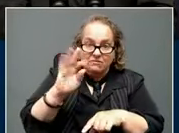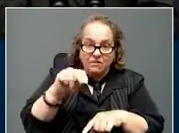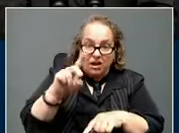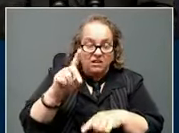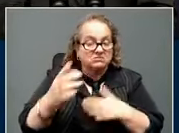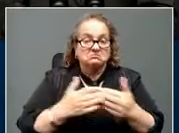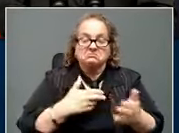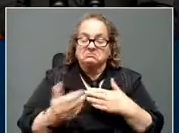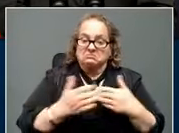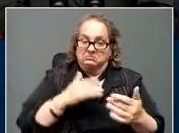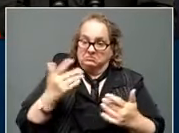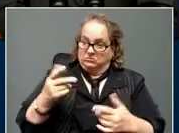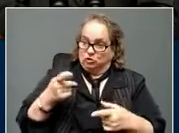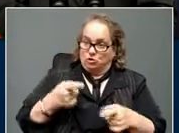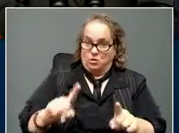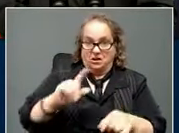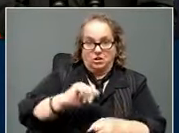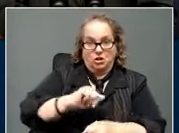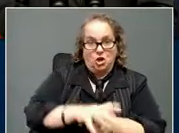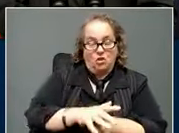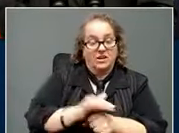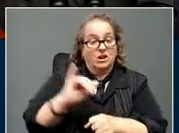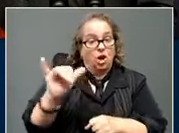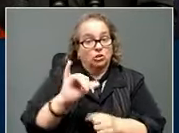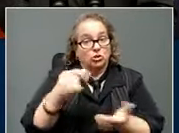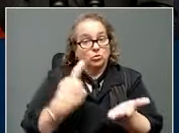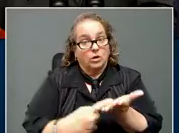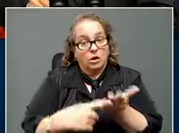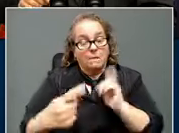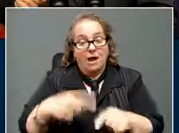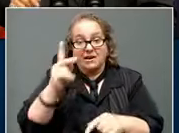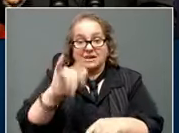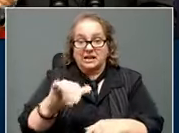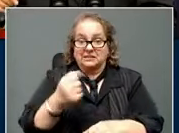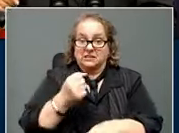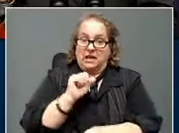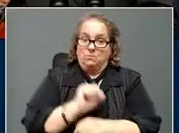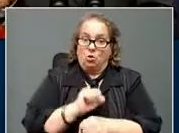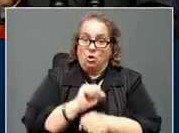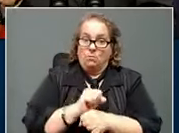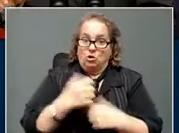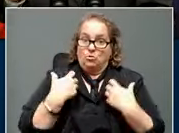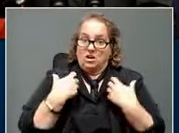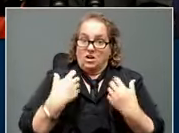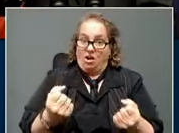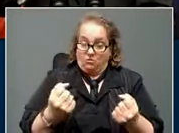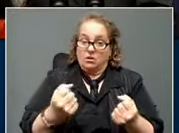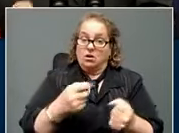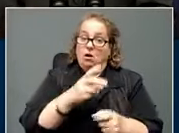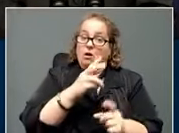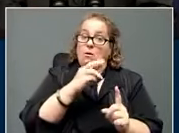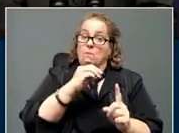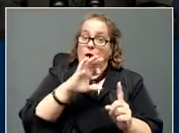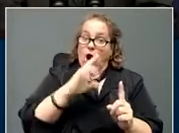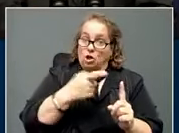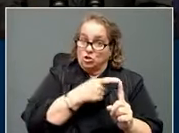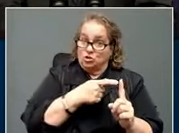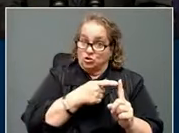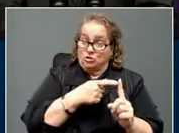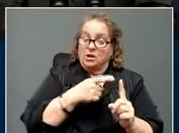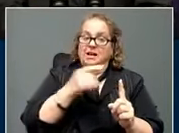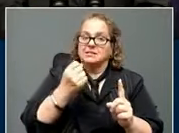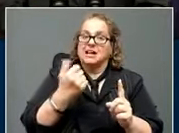It also talked about Kentucky's employment recovery, which through March is running slightly ahead of the national pace. More on that in a moment.